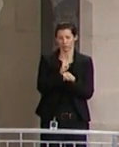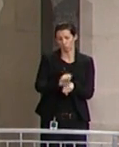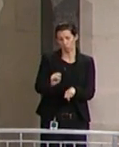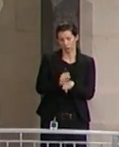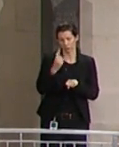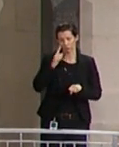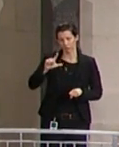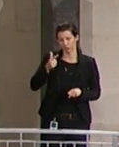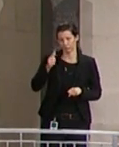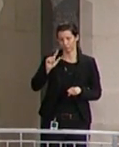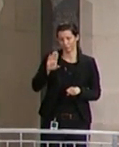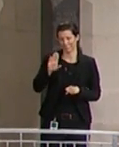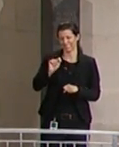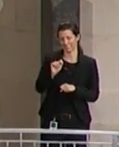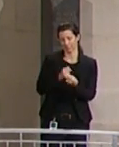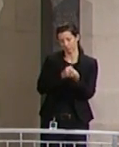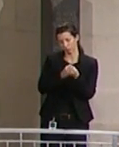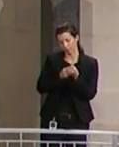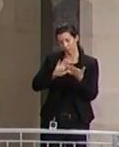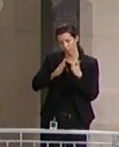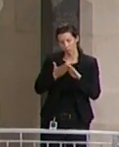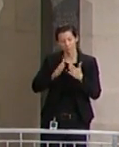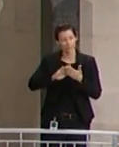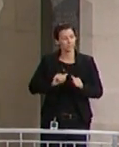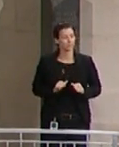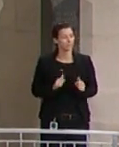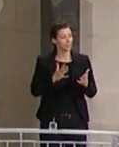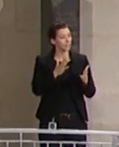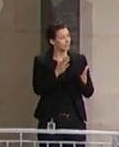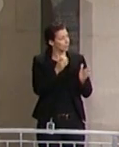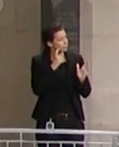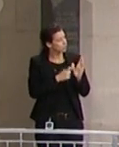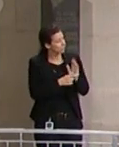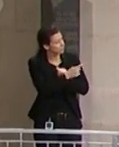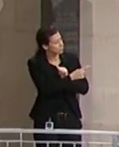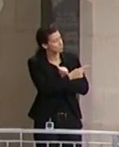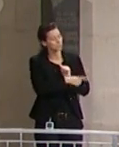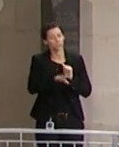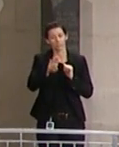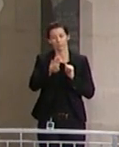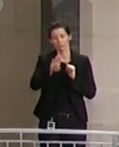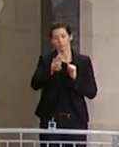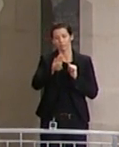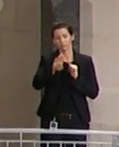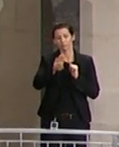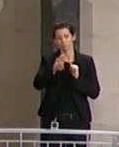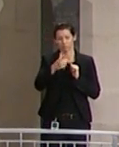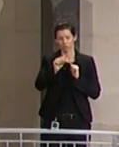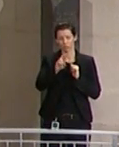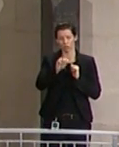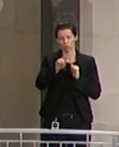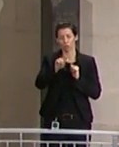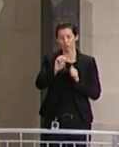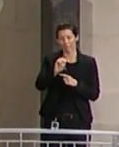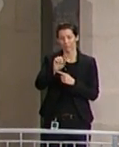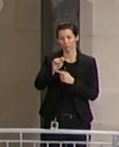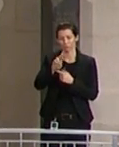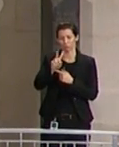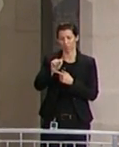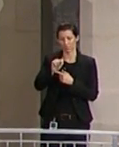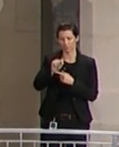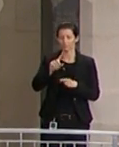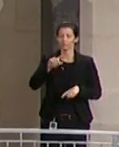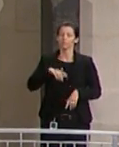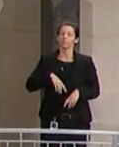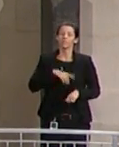community. And I would like to acknowledge Grenette Trent, Assistant Director for Affirmative Employment, JMD EEO staff,